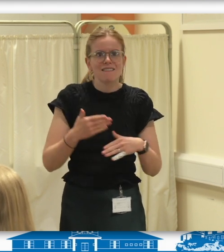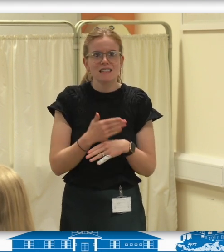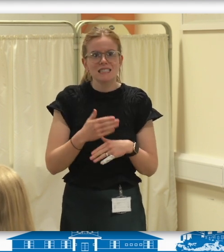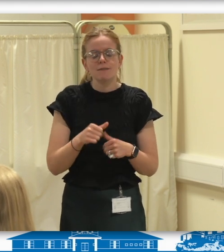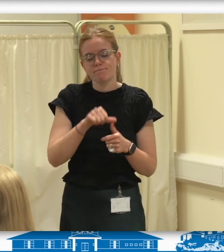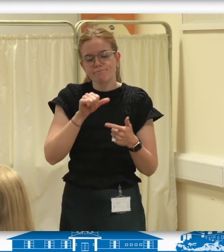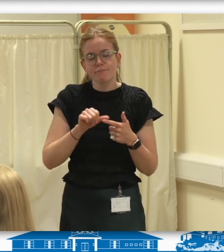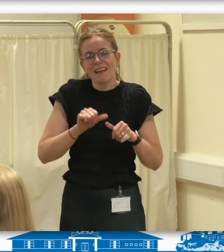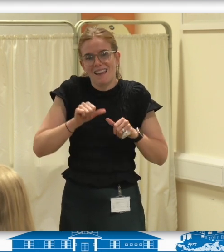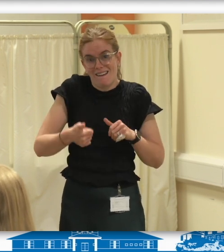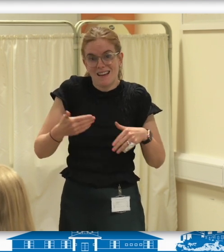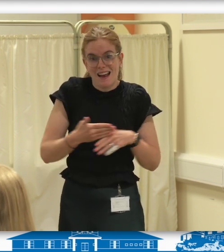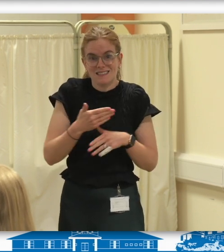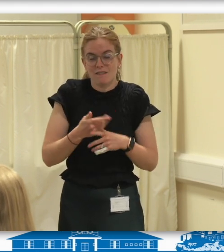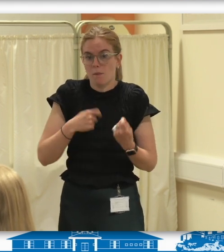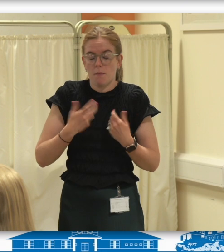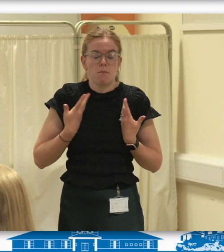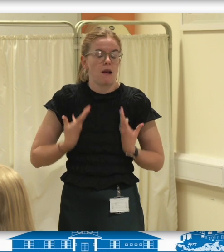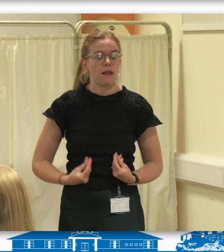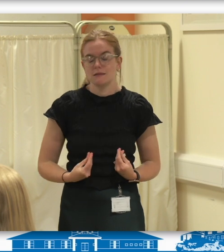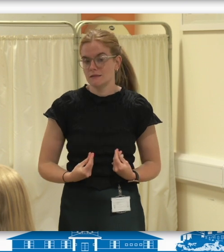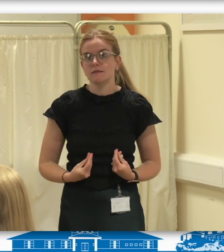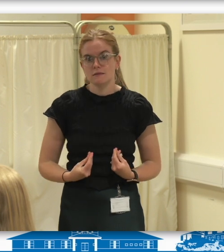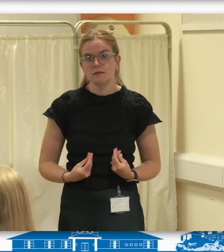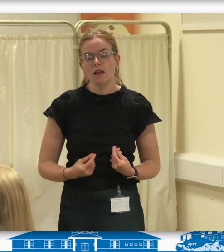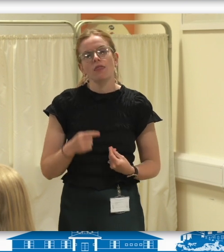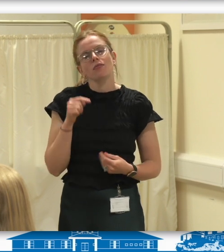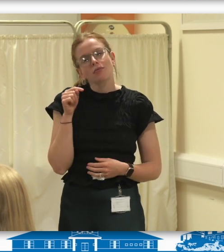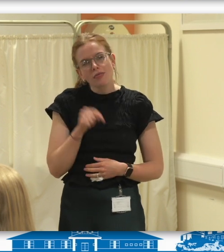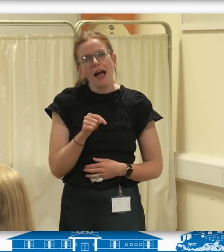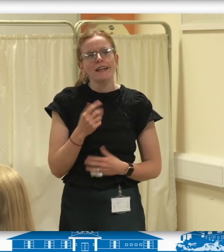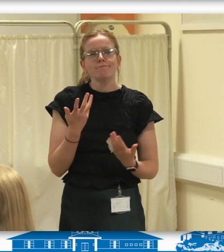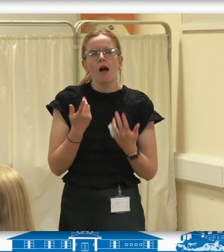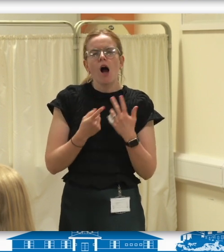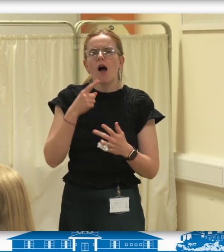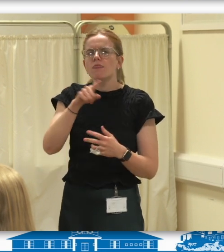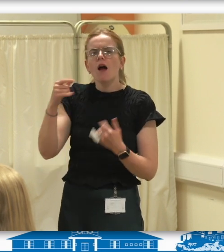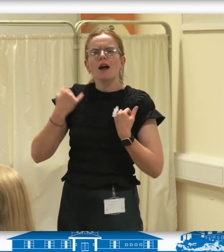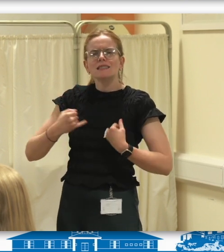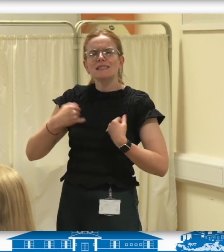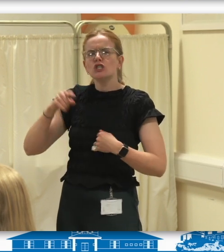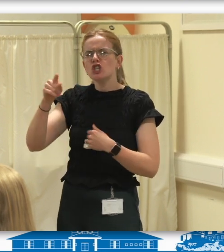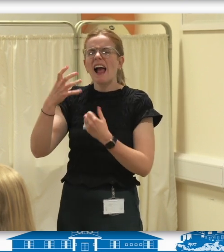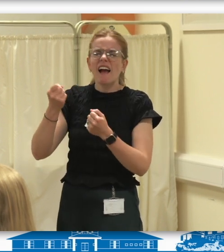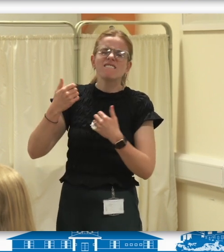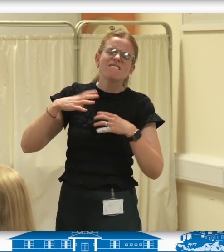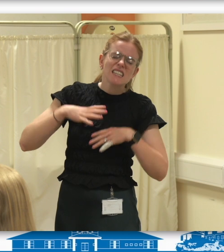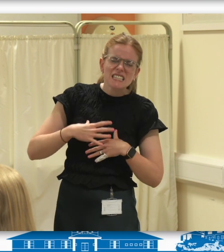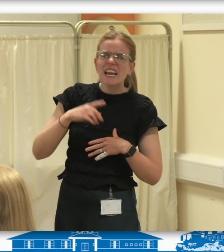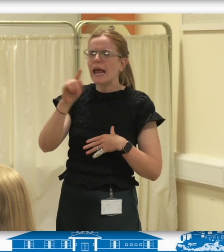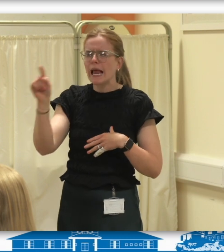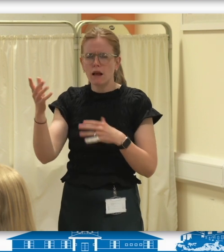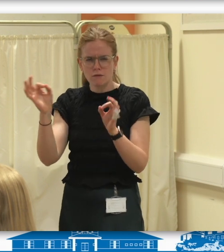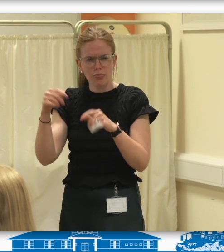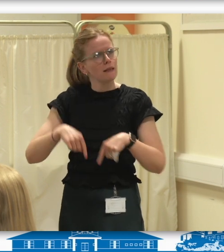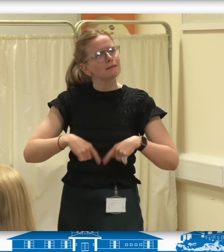Post-exertional malaise after activity, and this is not usually present in other conditions that cause fatigue. It